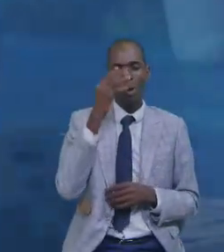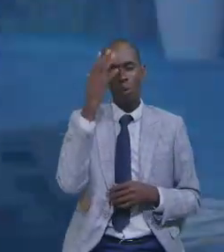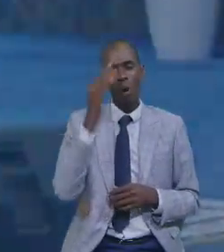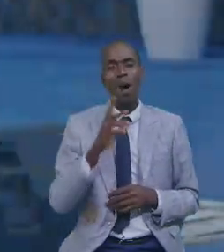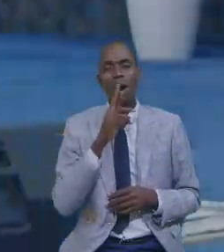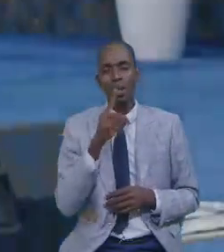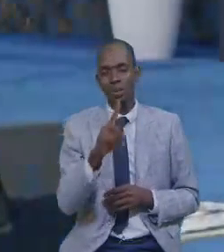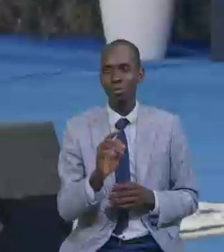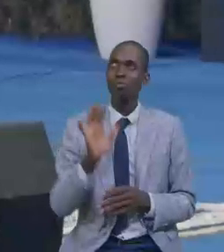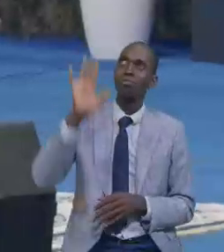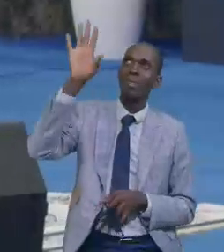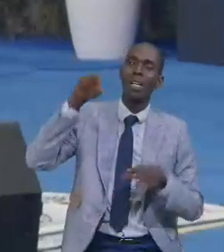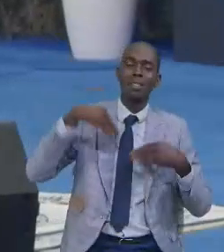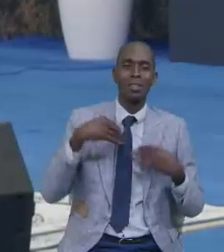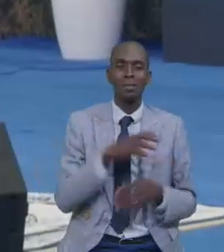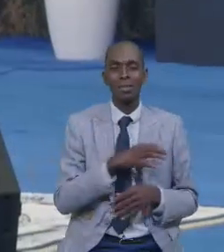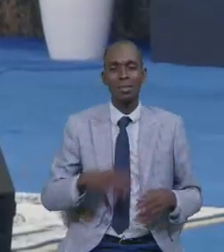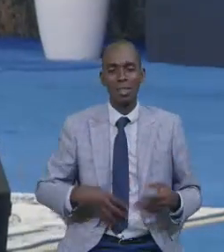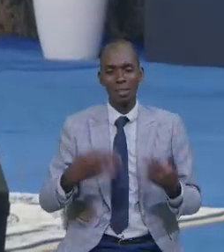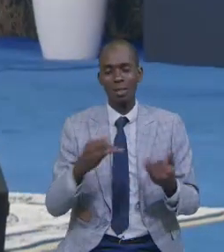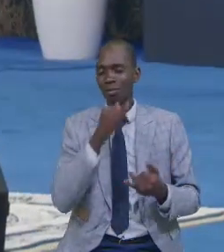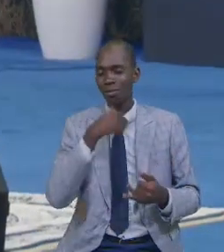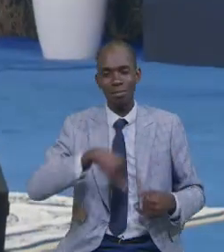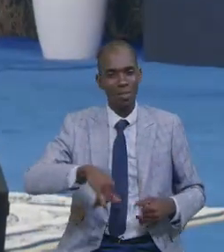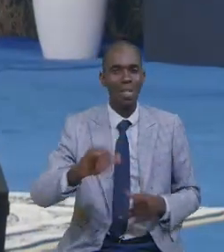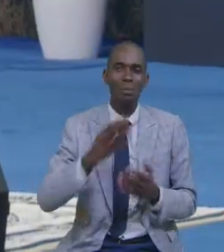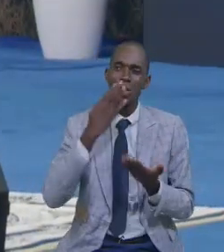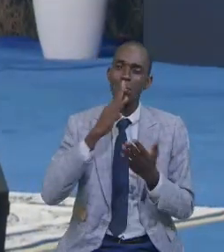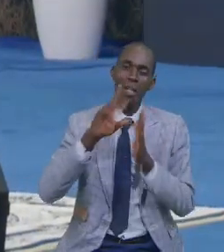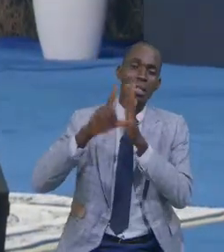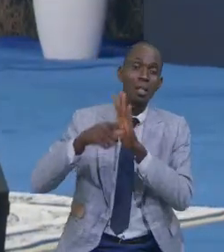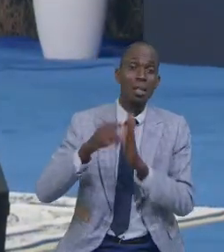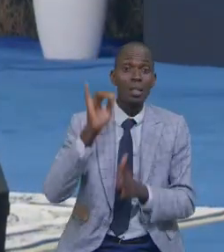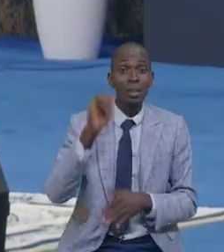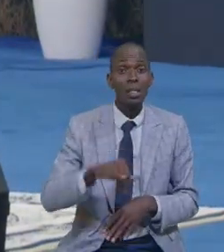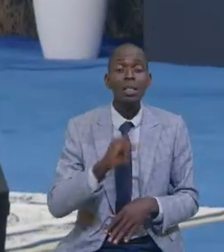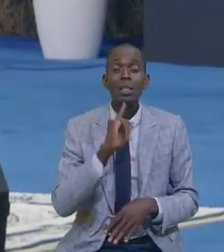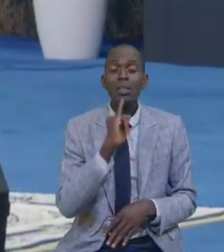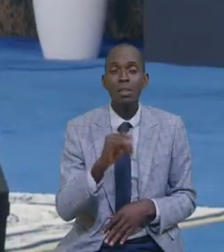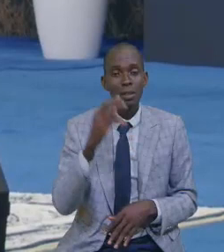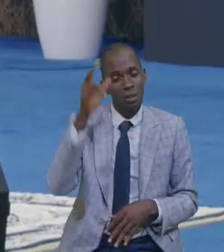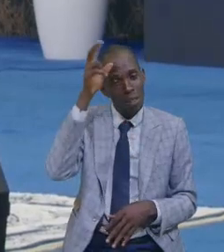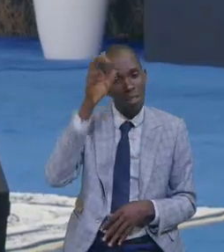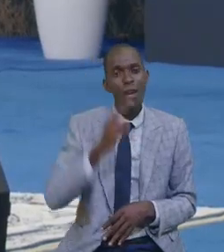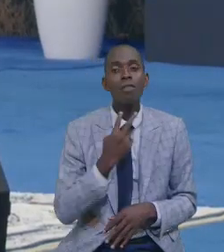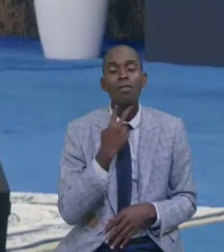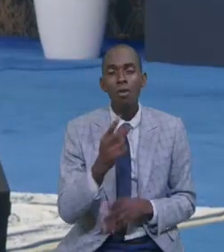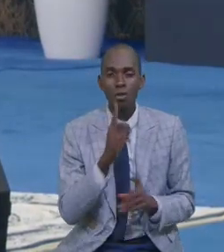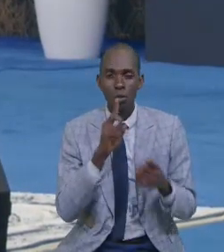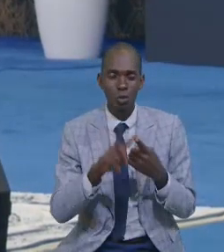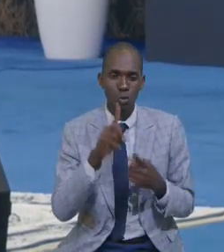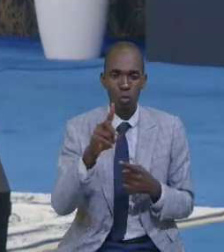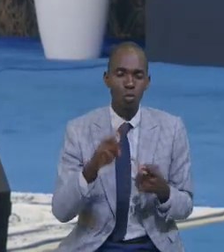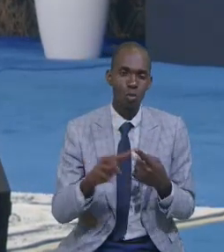the world before, even if you are going to get saved? That Satan, he wants to destroy your life so that good